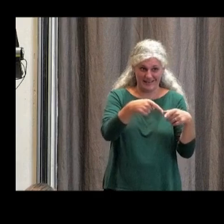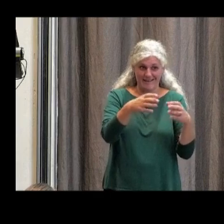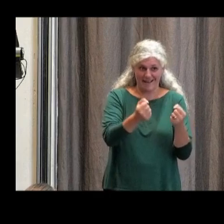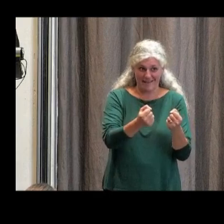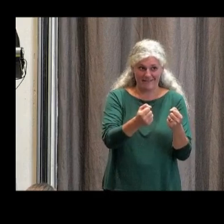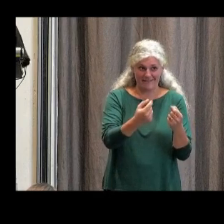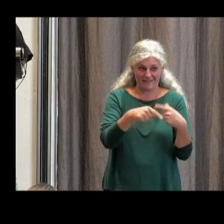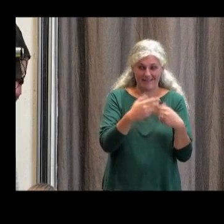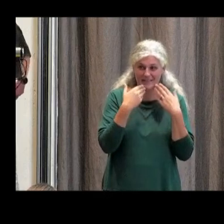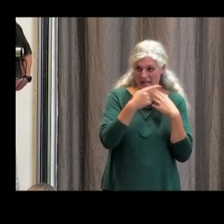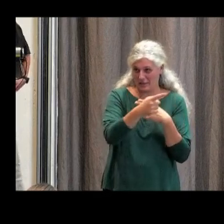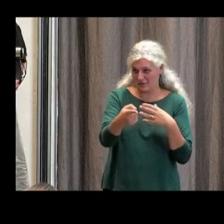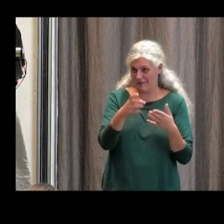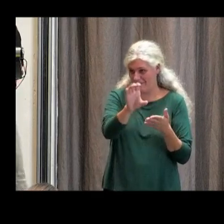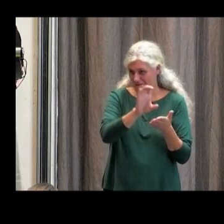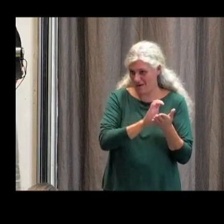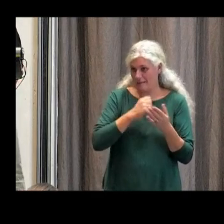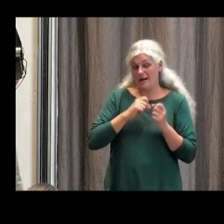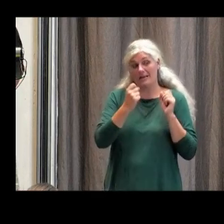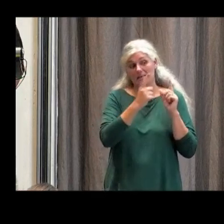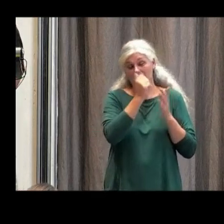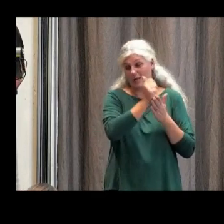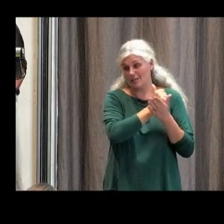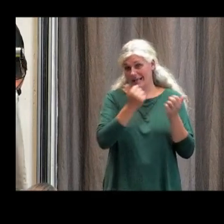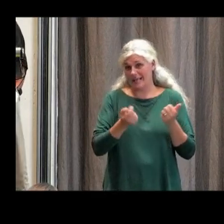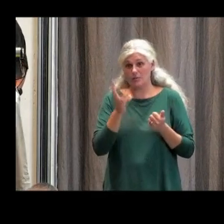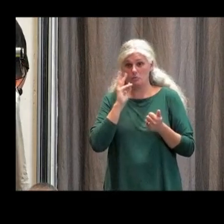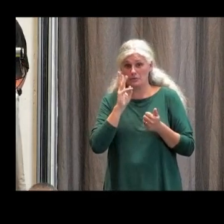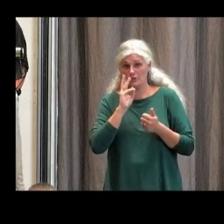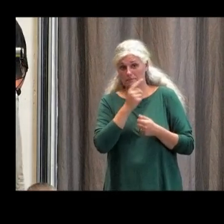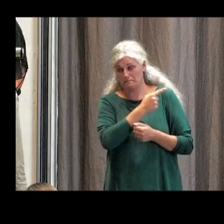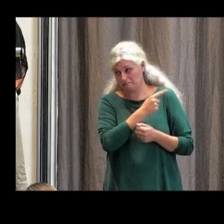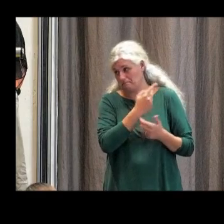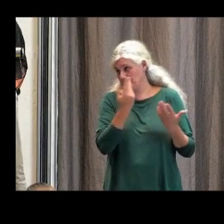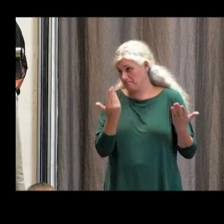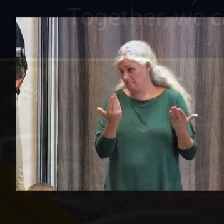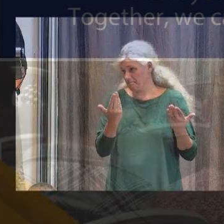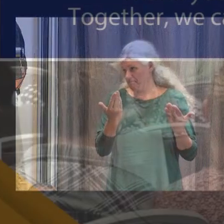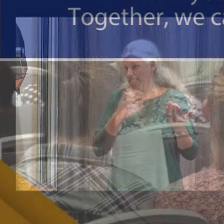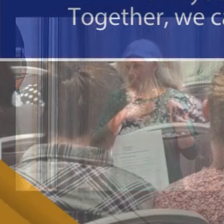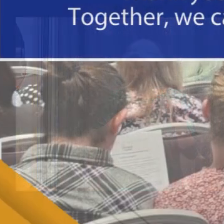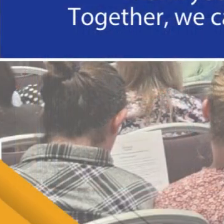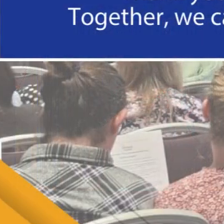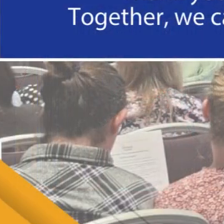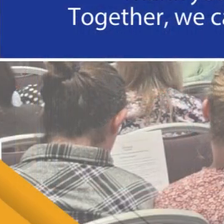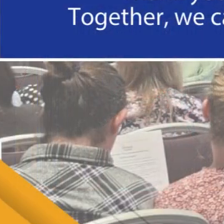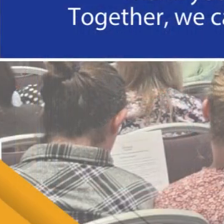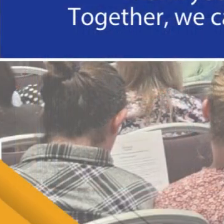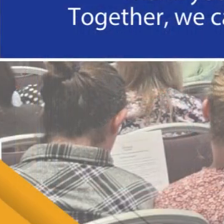thank them. And this is my email address if anyone would like to contact me.